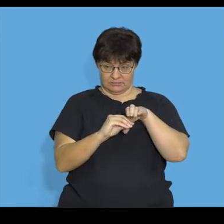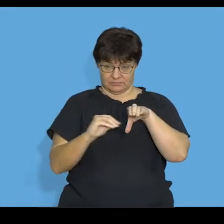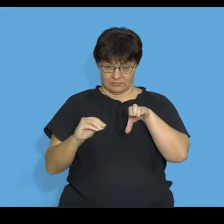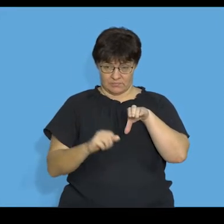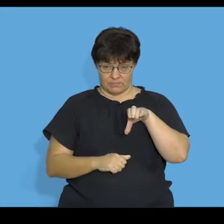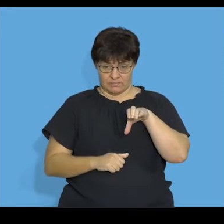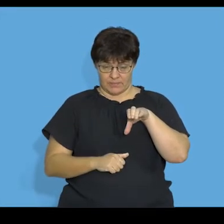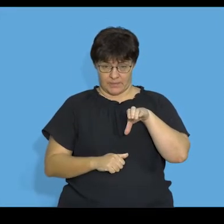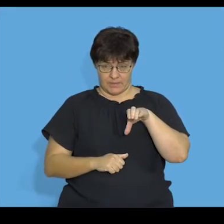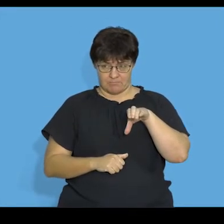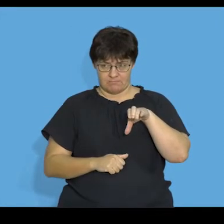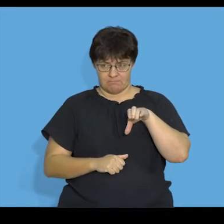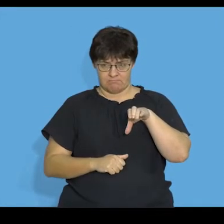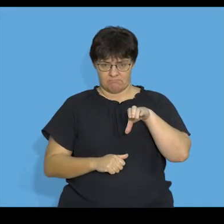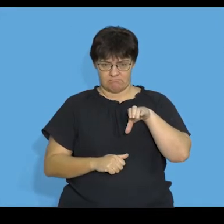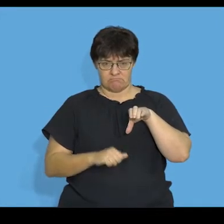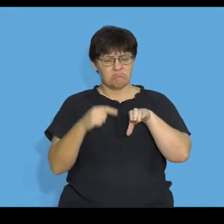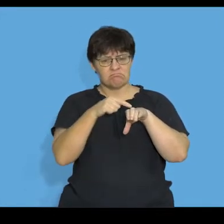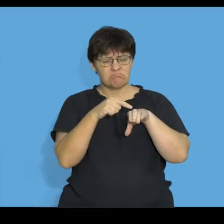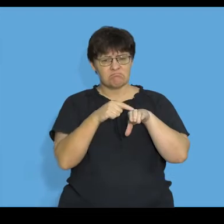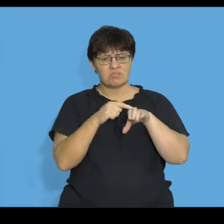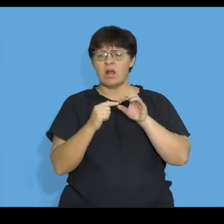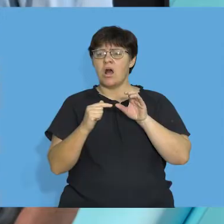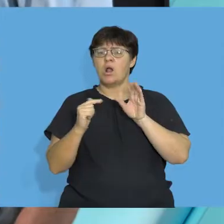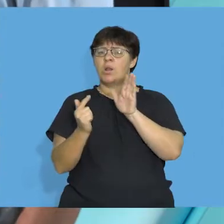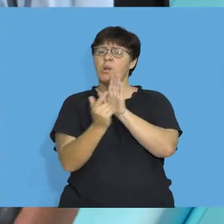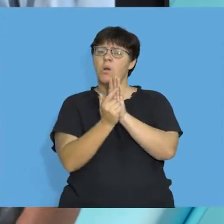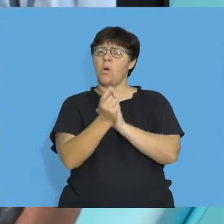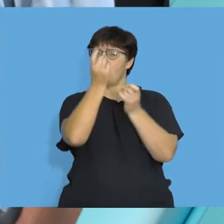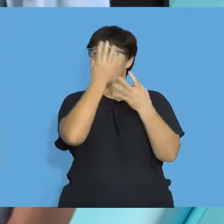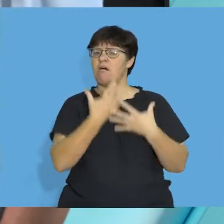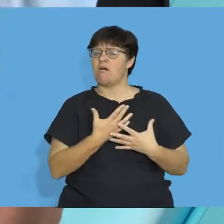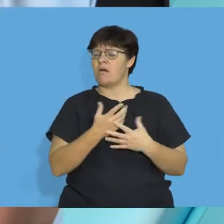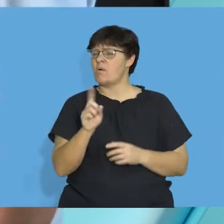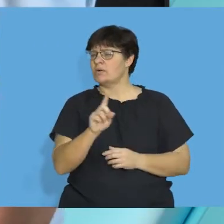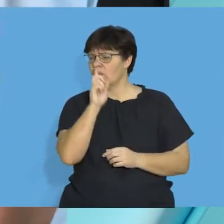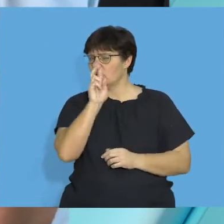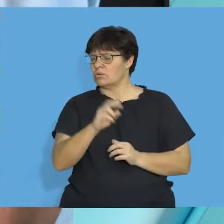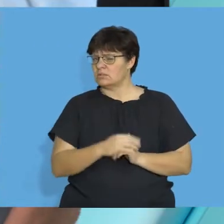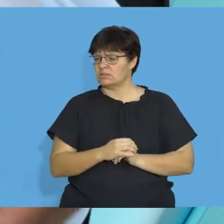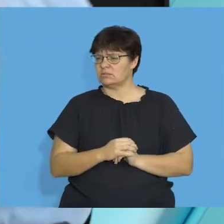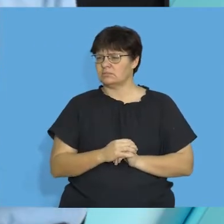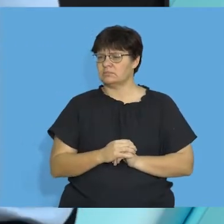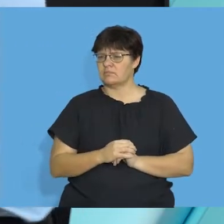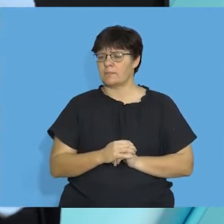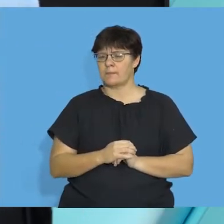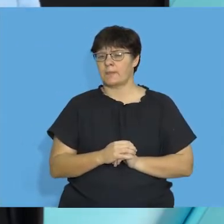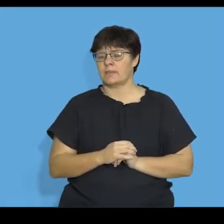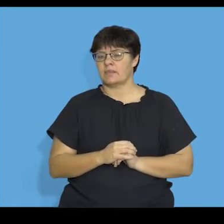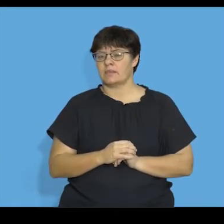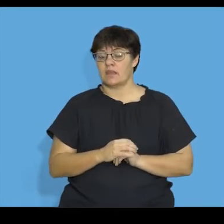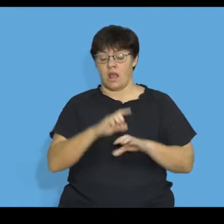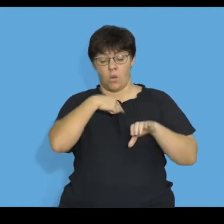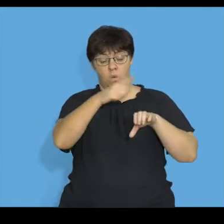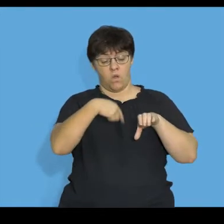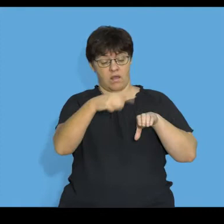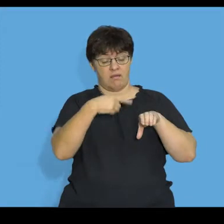So what does Lenz's law tell us? And what is the principle that we're looking at here? It says that this